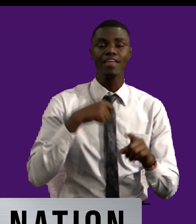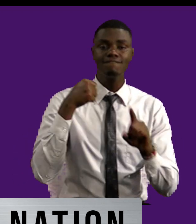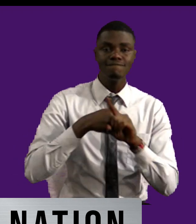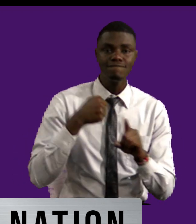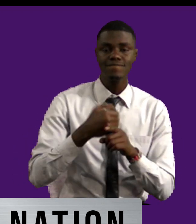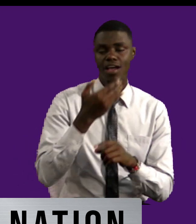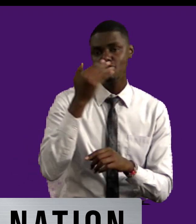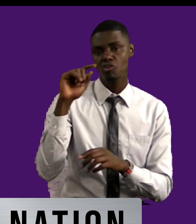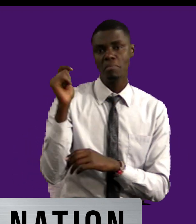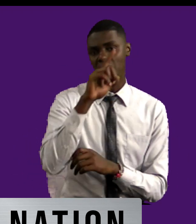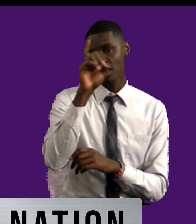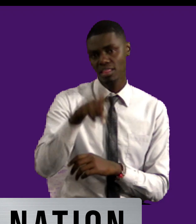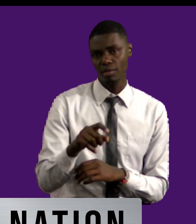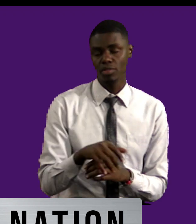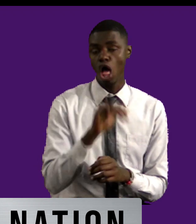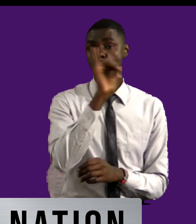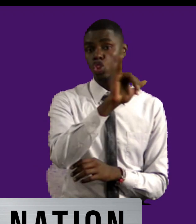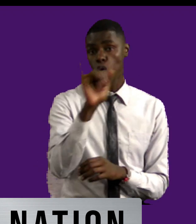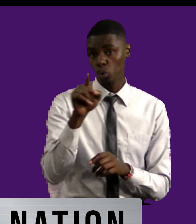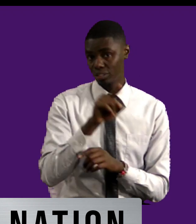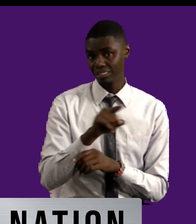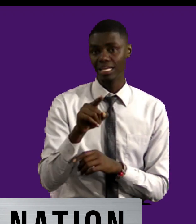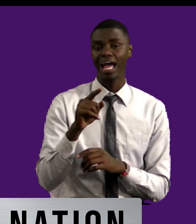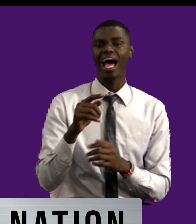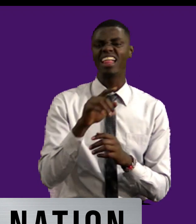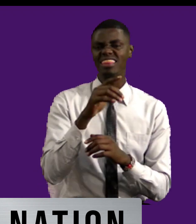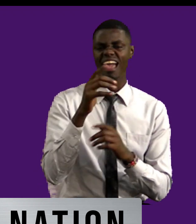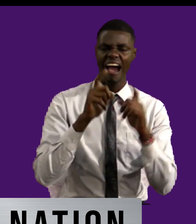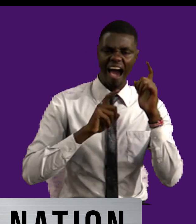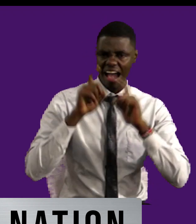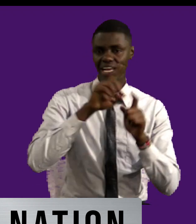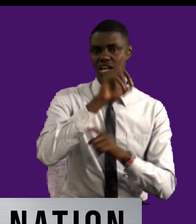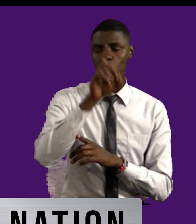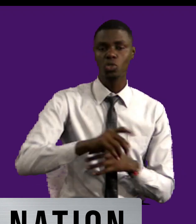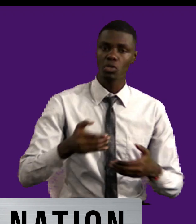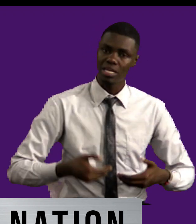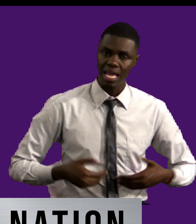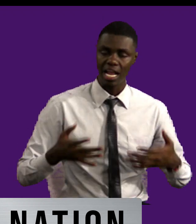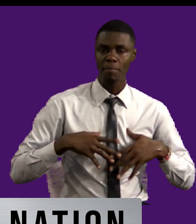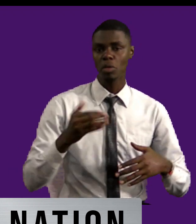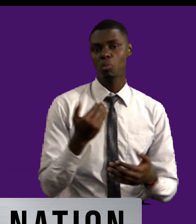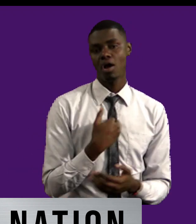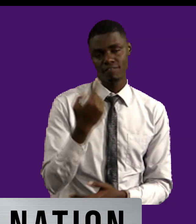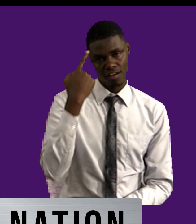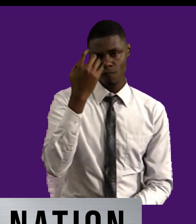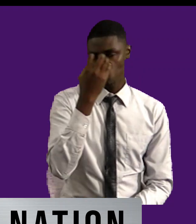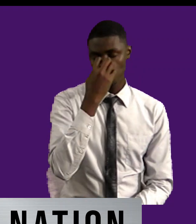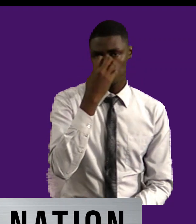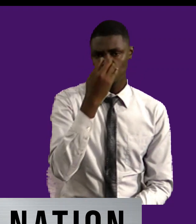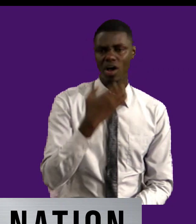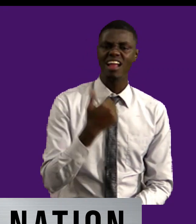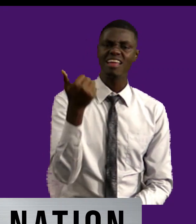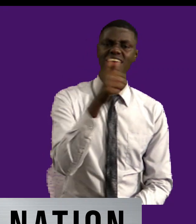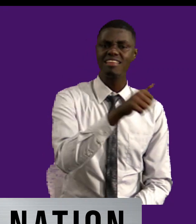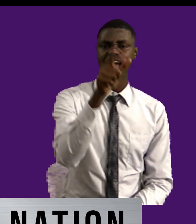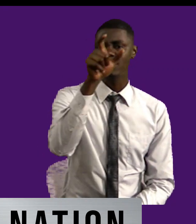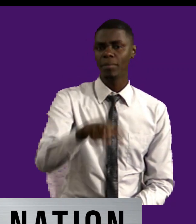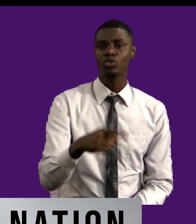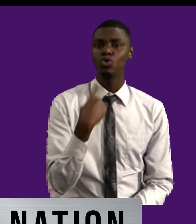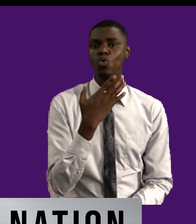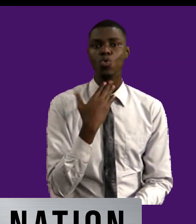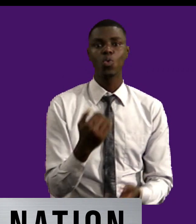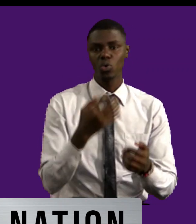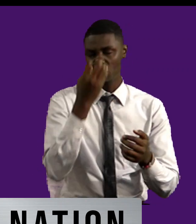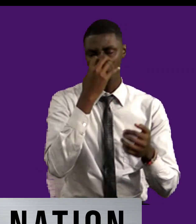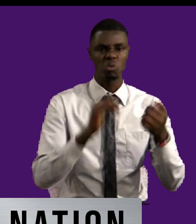Kenya? Those are the ugly questions that young people have for Ruto and any other person who wants